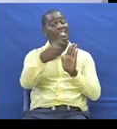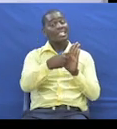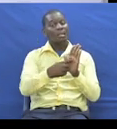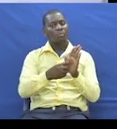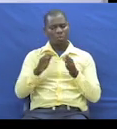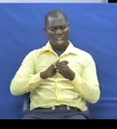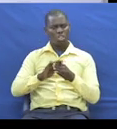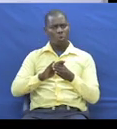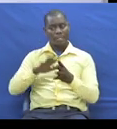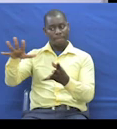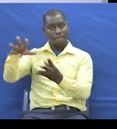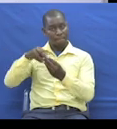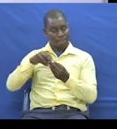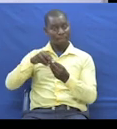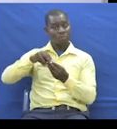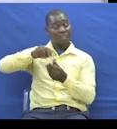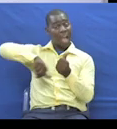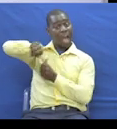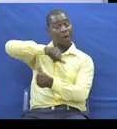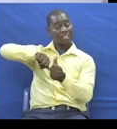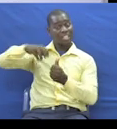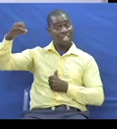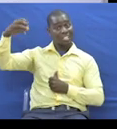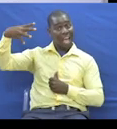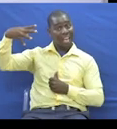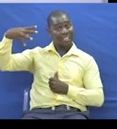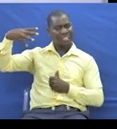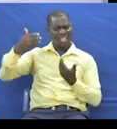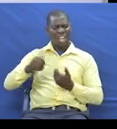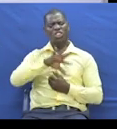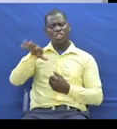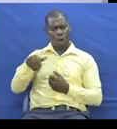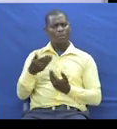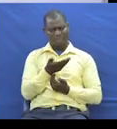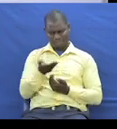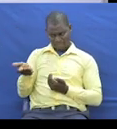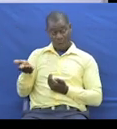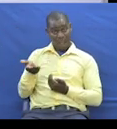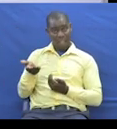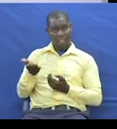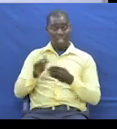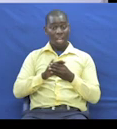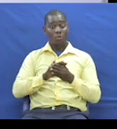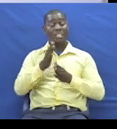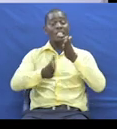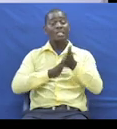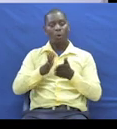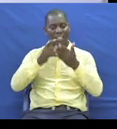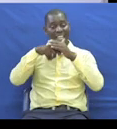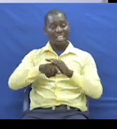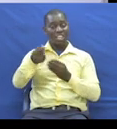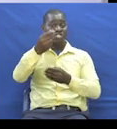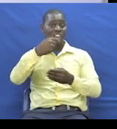which are revolving around the sun in the orbits. So those one is resembled to the structure of